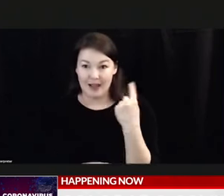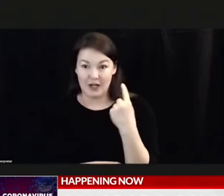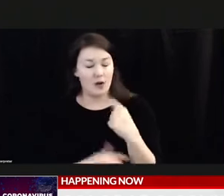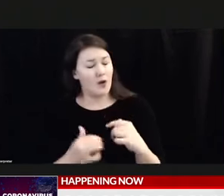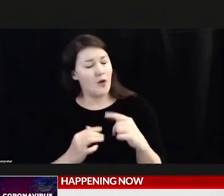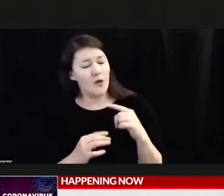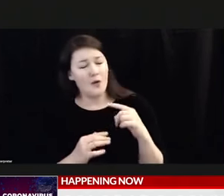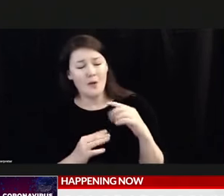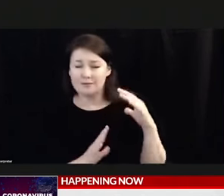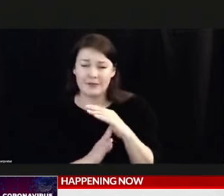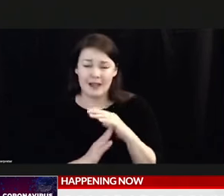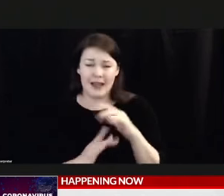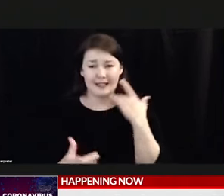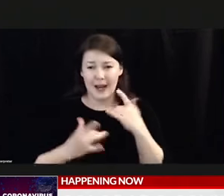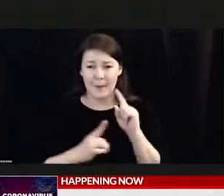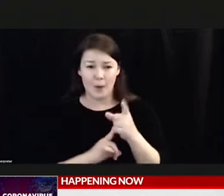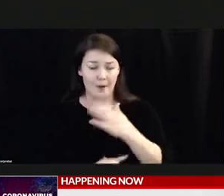would be saved.